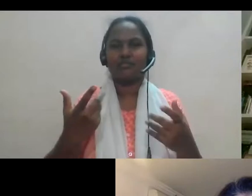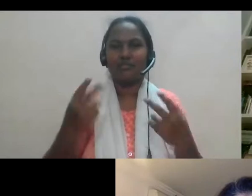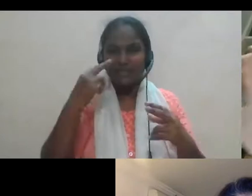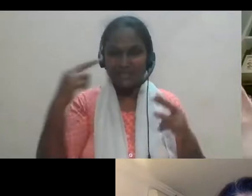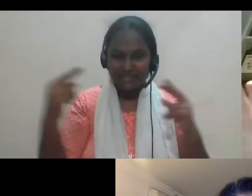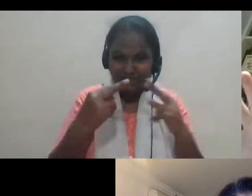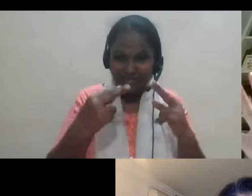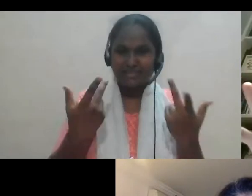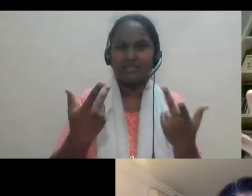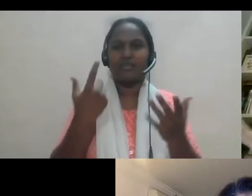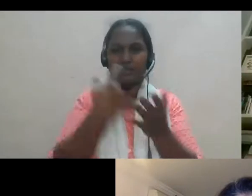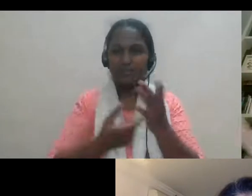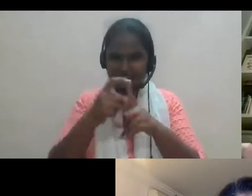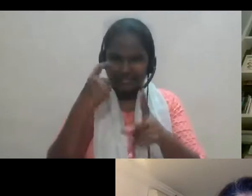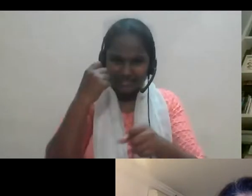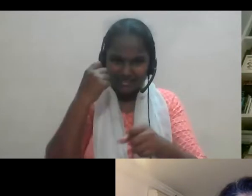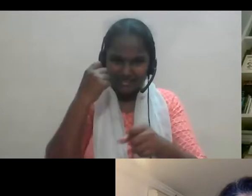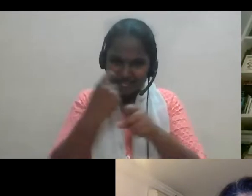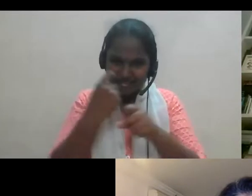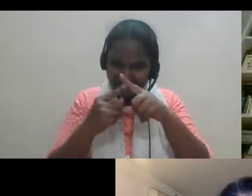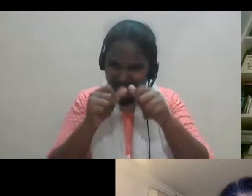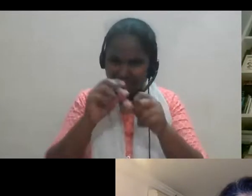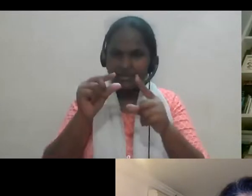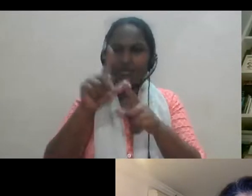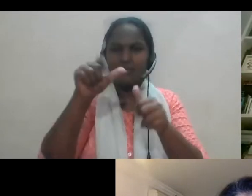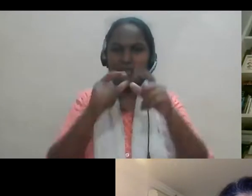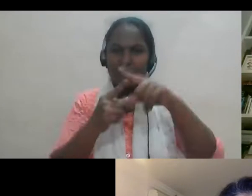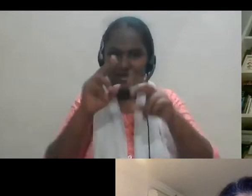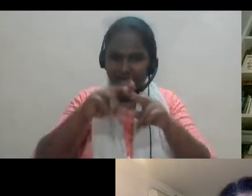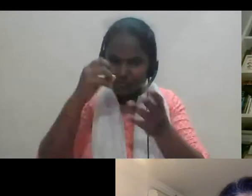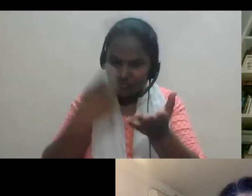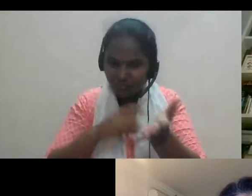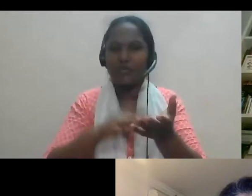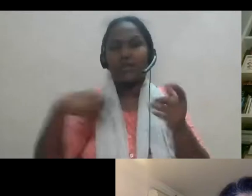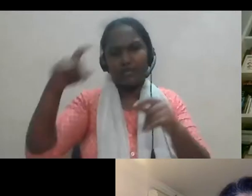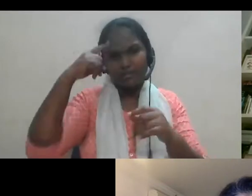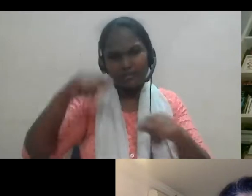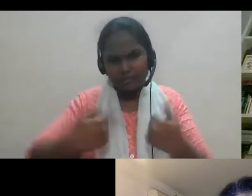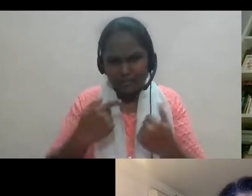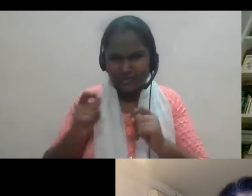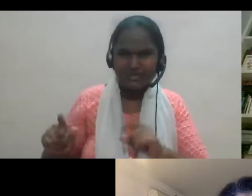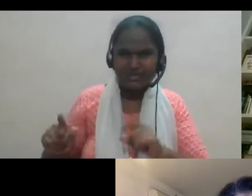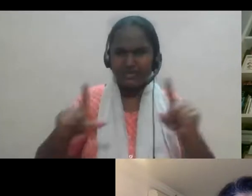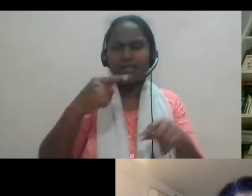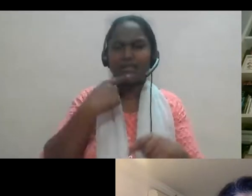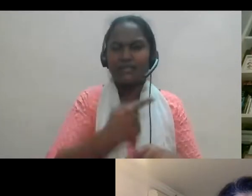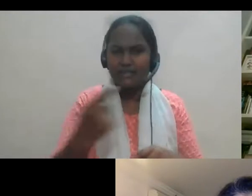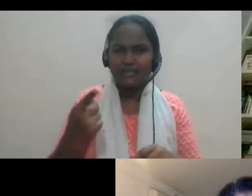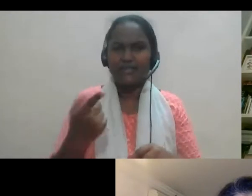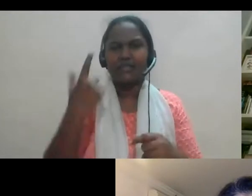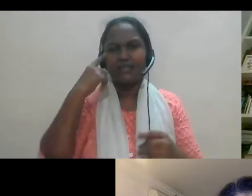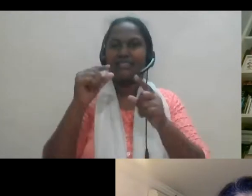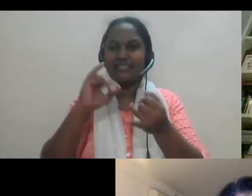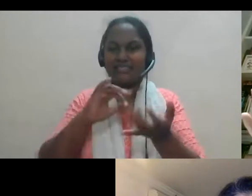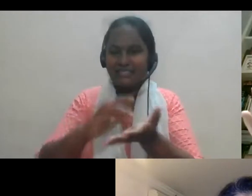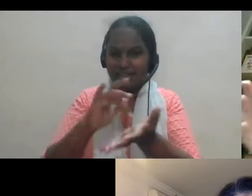side, on our digital platforms, that we used to present ourselves, let's say, as a space